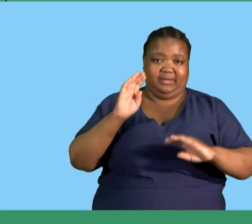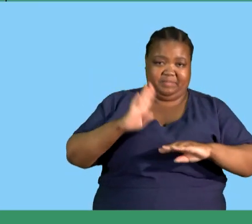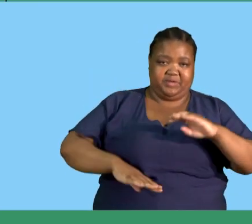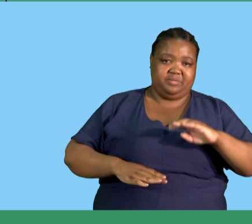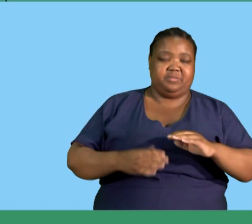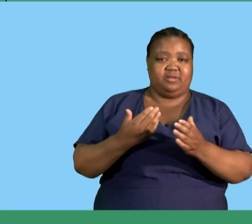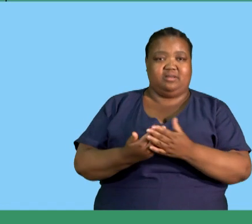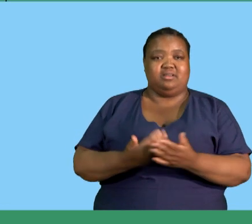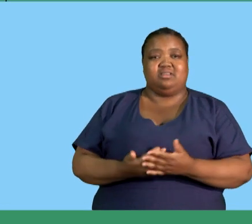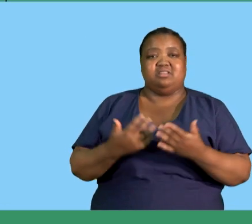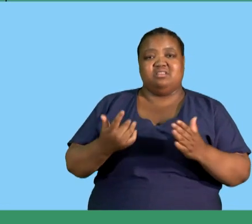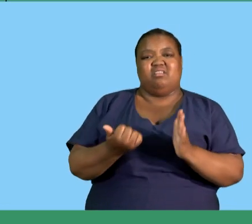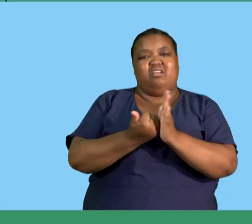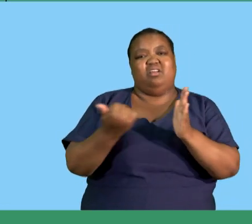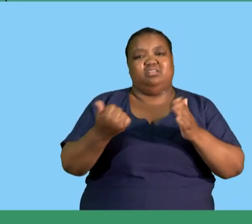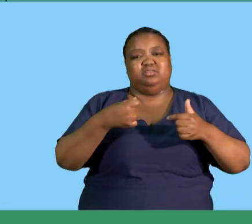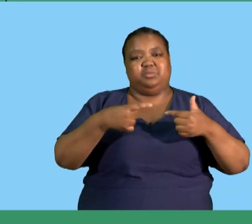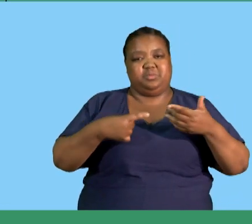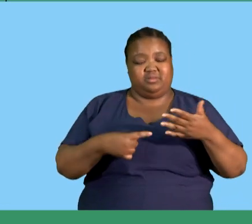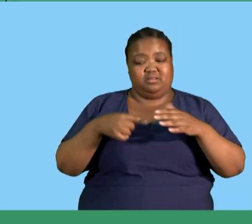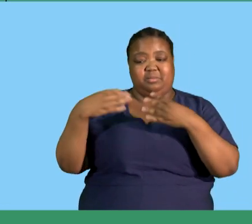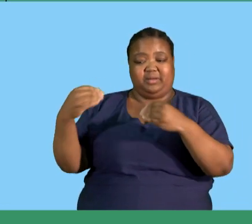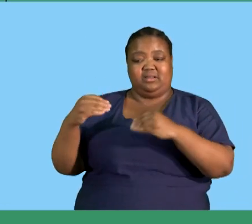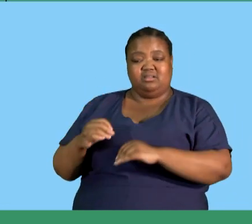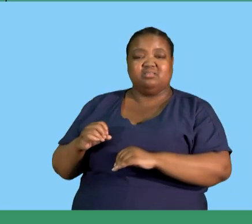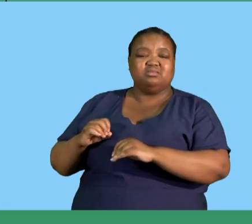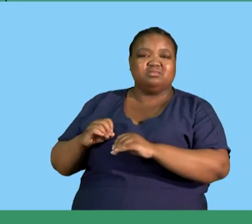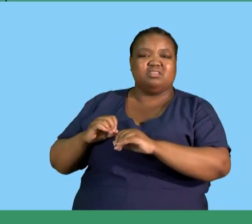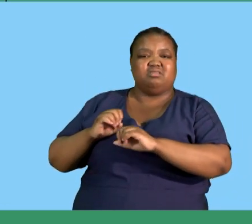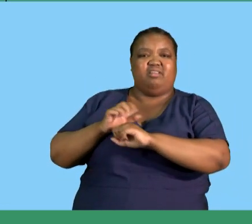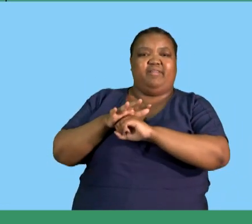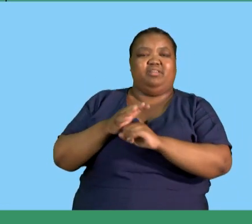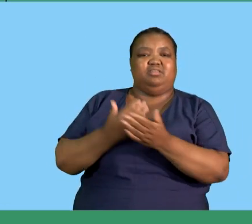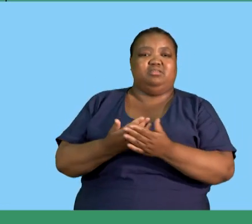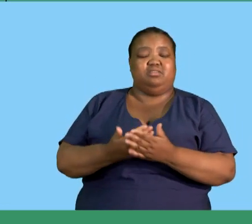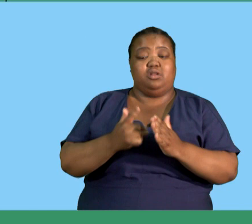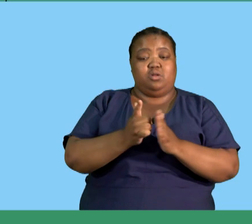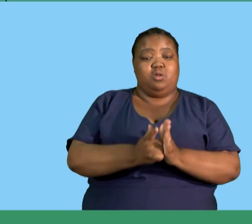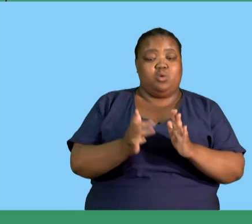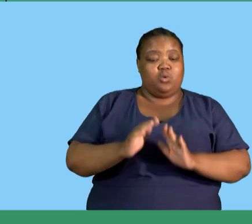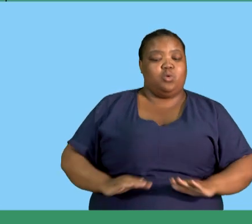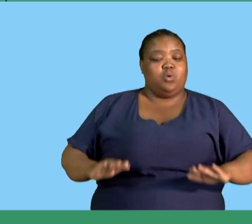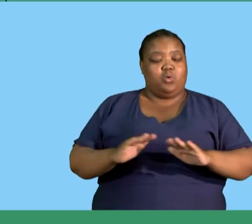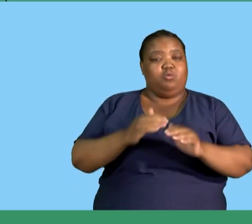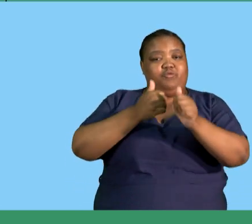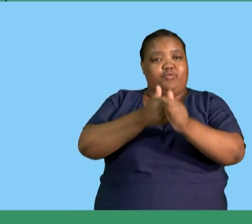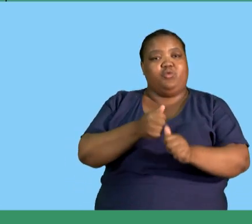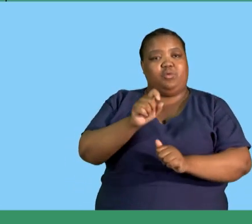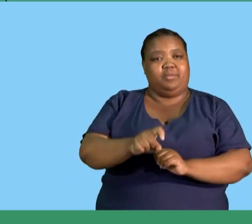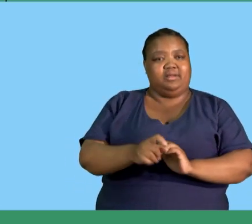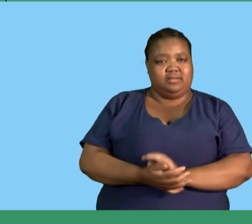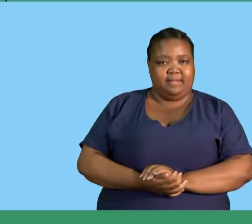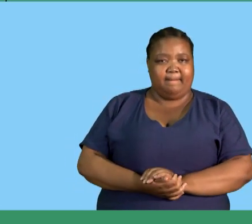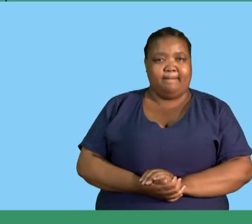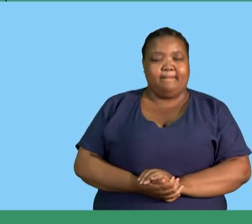may have a direct impact on businesses. So what must happen? We need to comply with all the relevant legislations that can impact